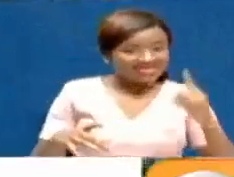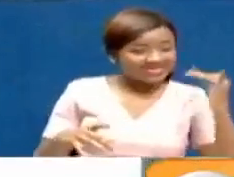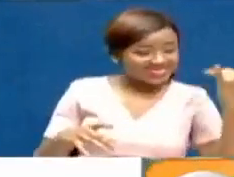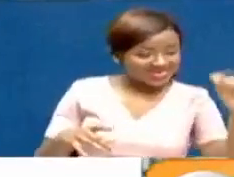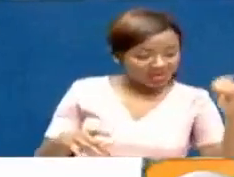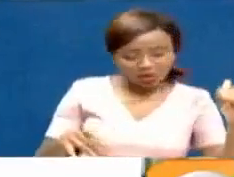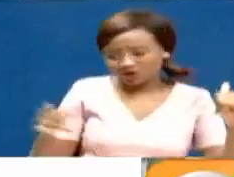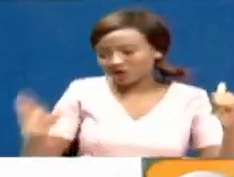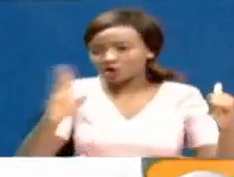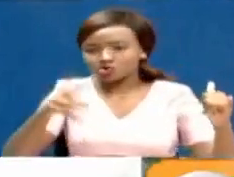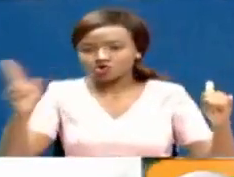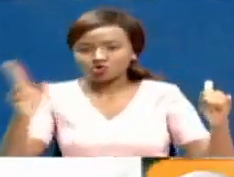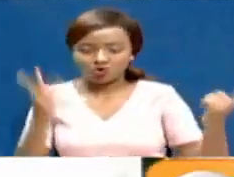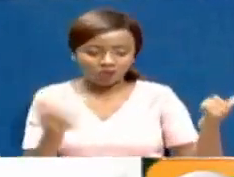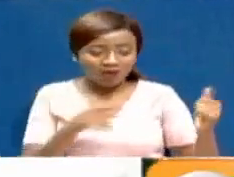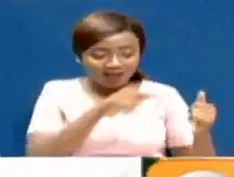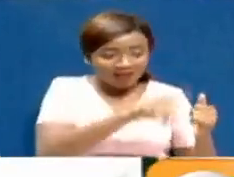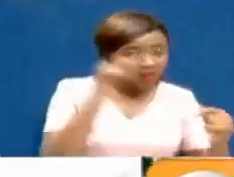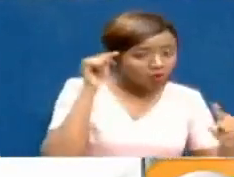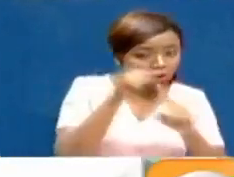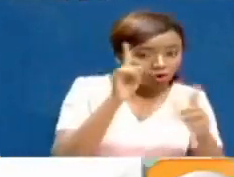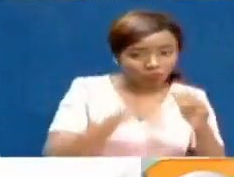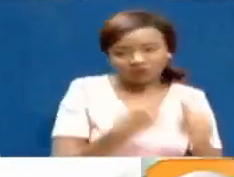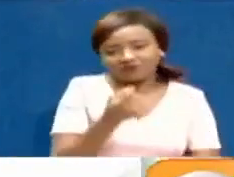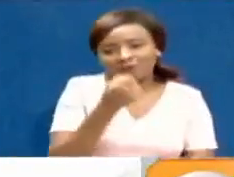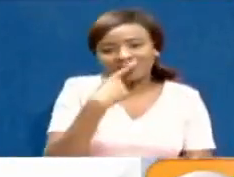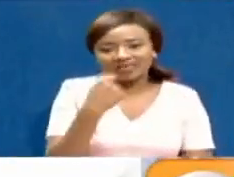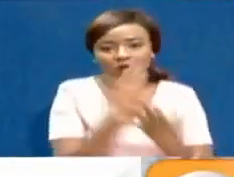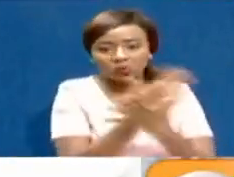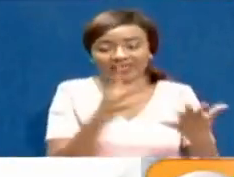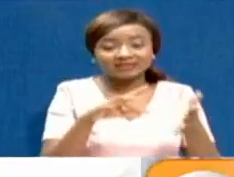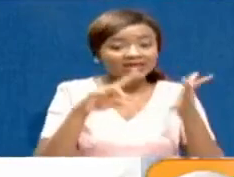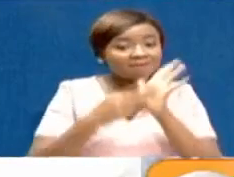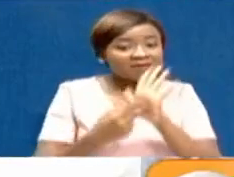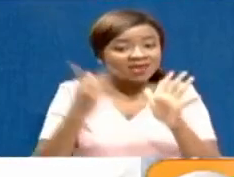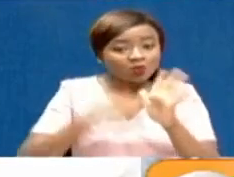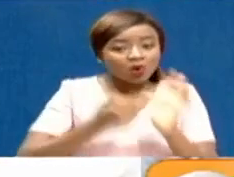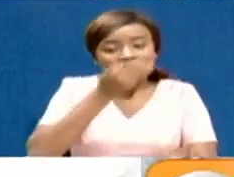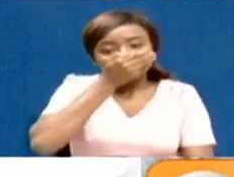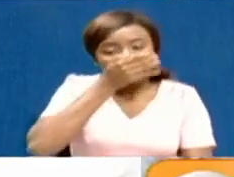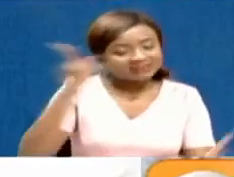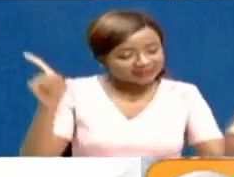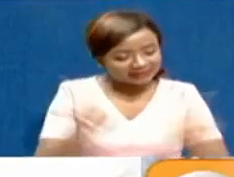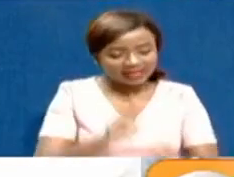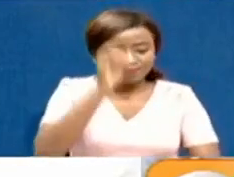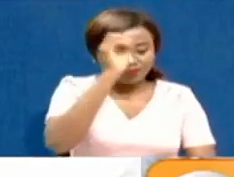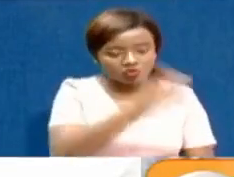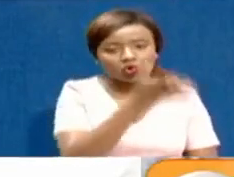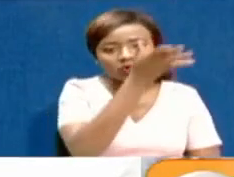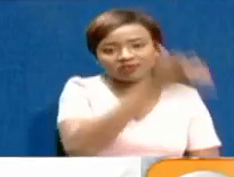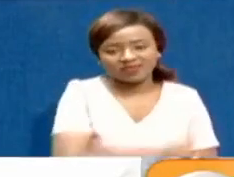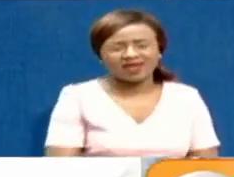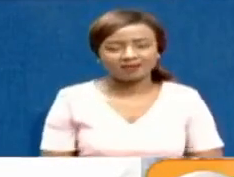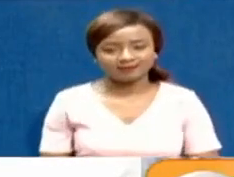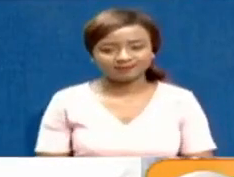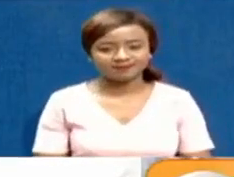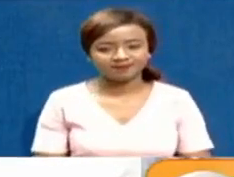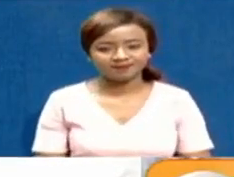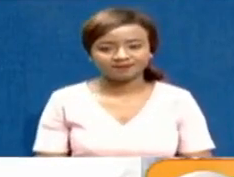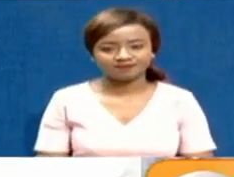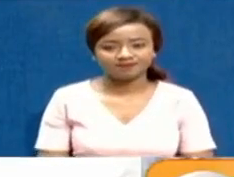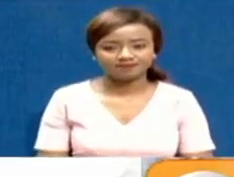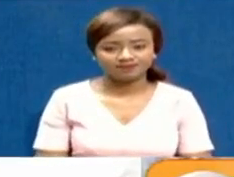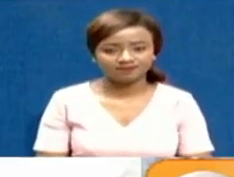quarantine and isolation centers, all protective gears are to be considered infected and should be placed in the leak-proof bags that should be disinfected